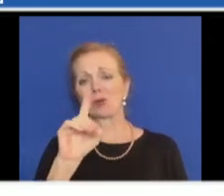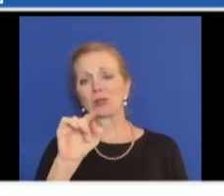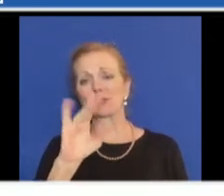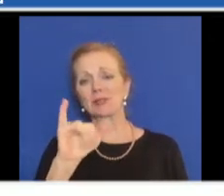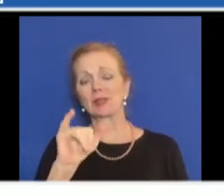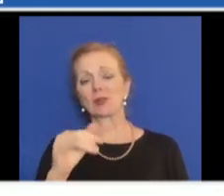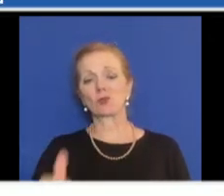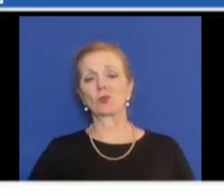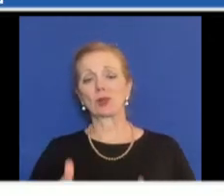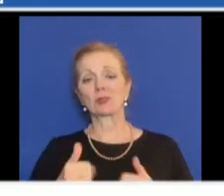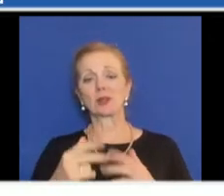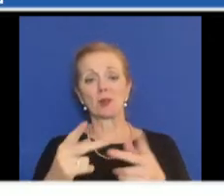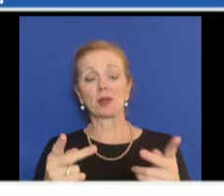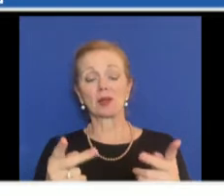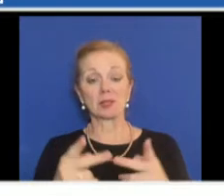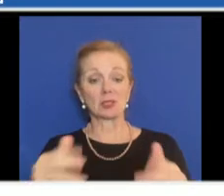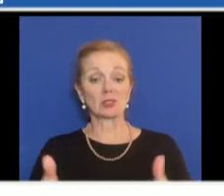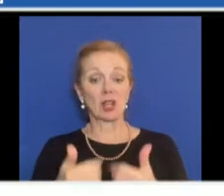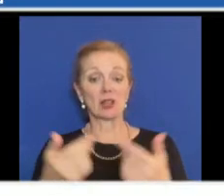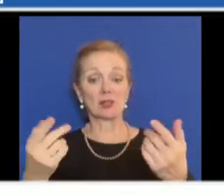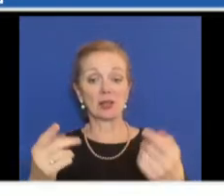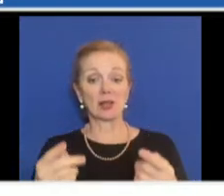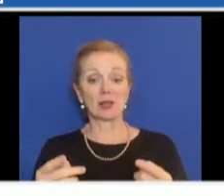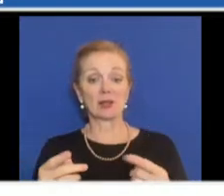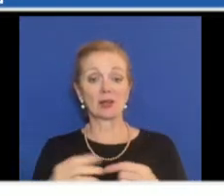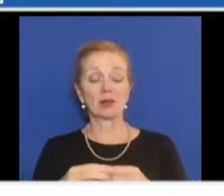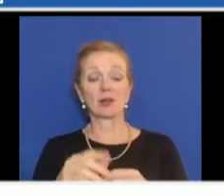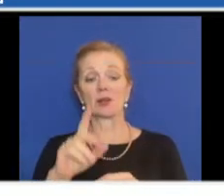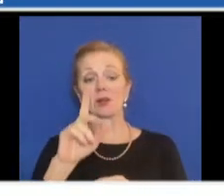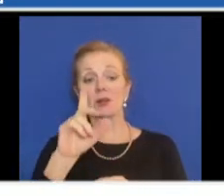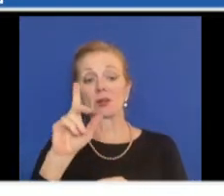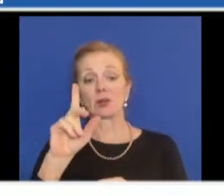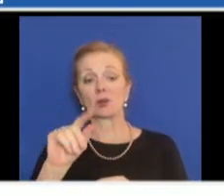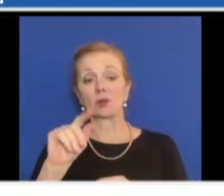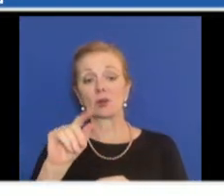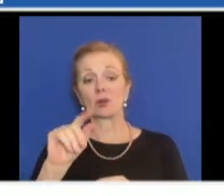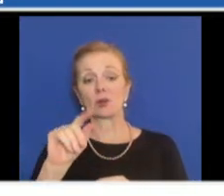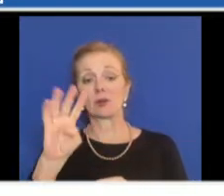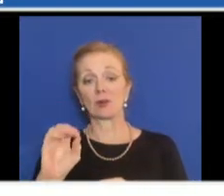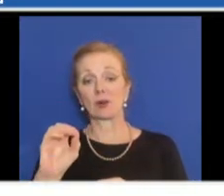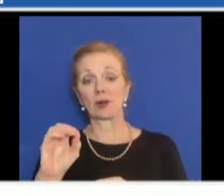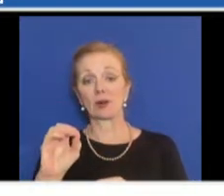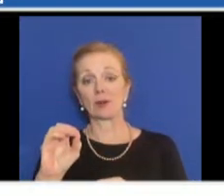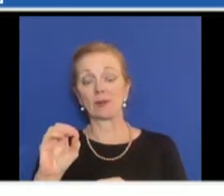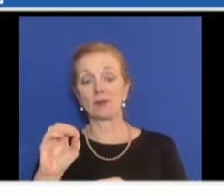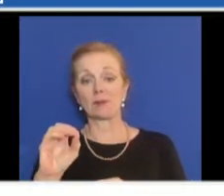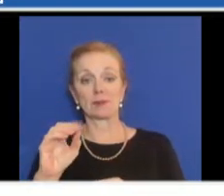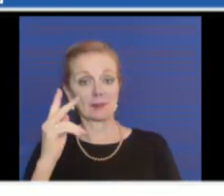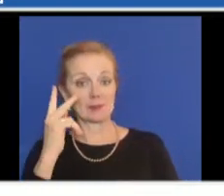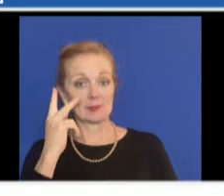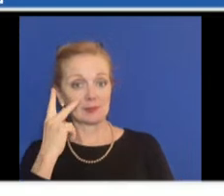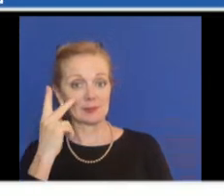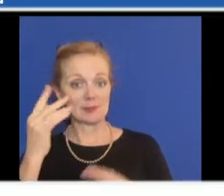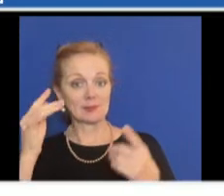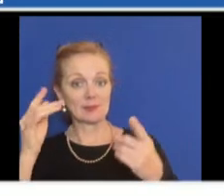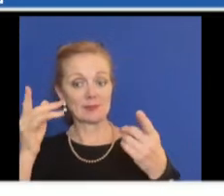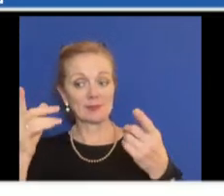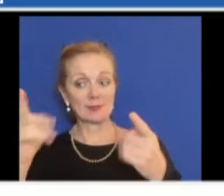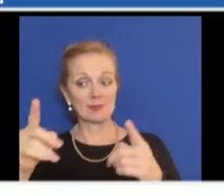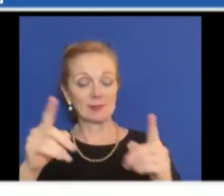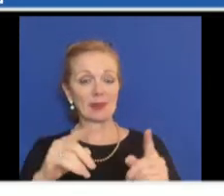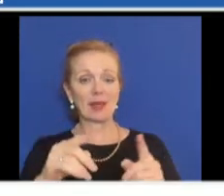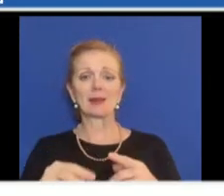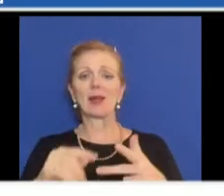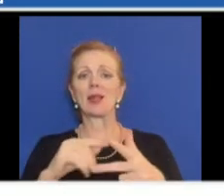so these are some challenges that we're running into with the 2040 plan where you see some outliers like this because it had R3